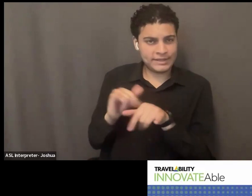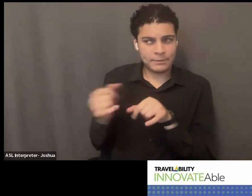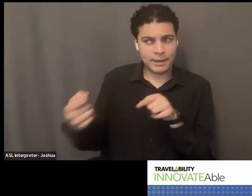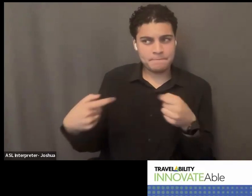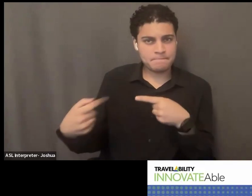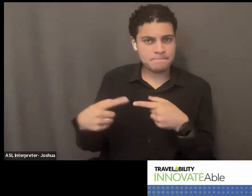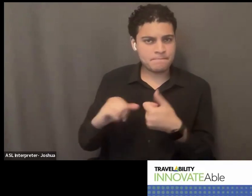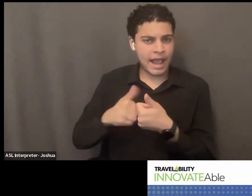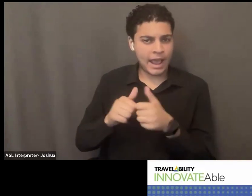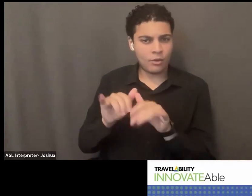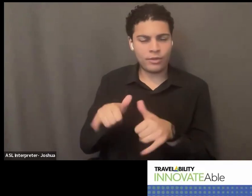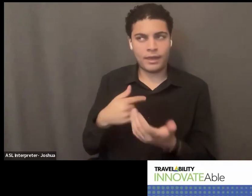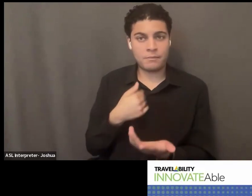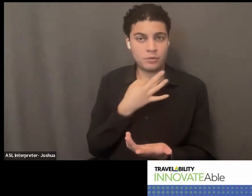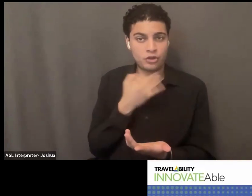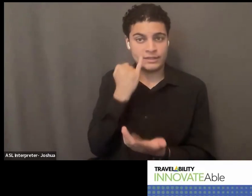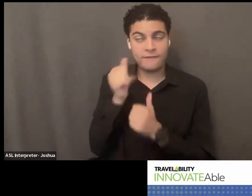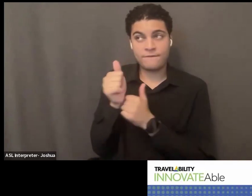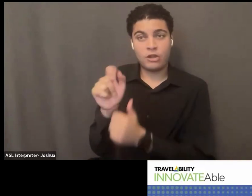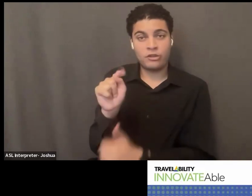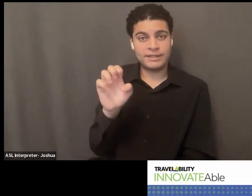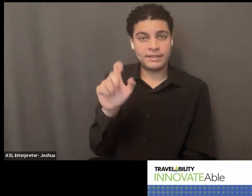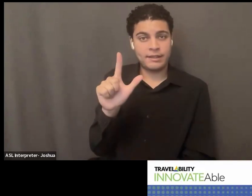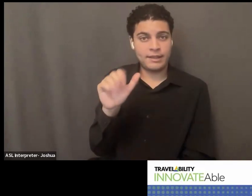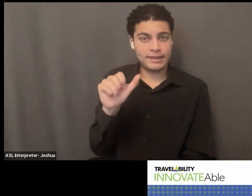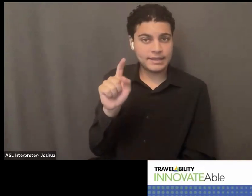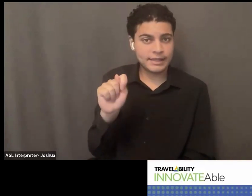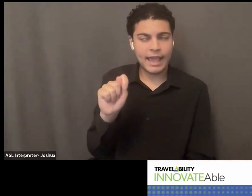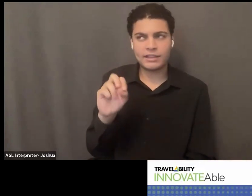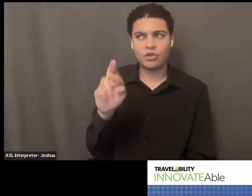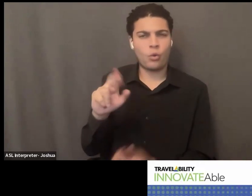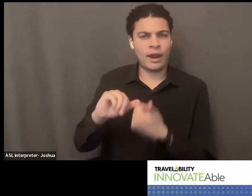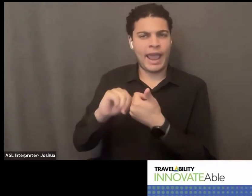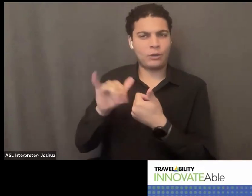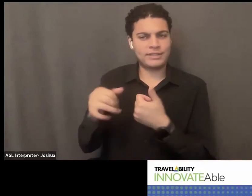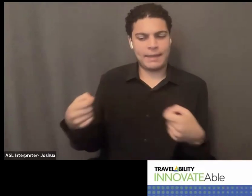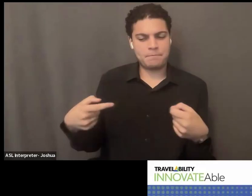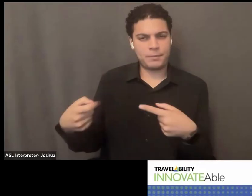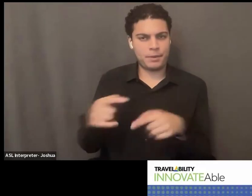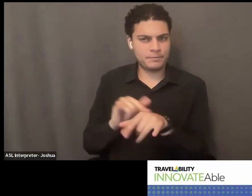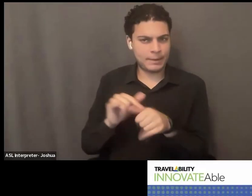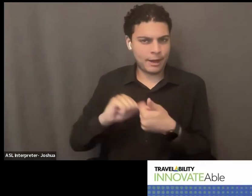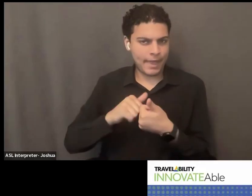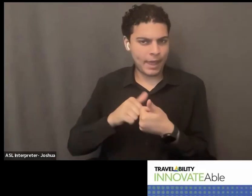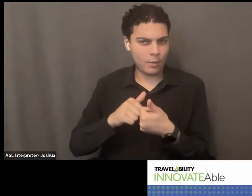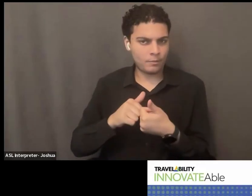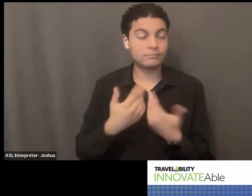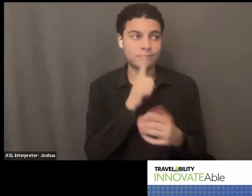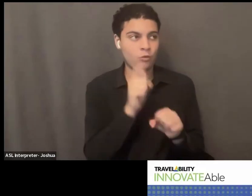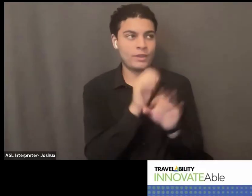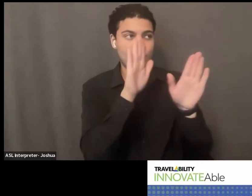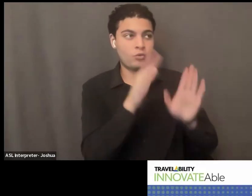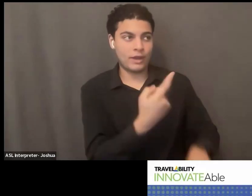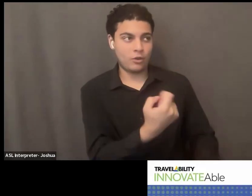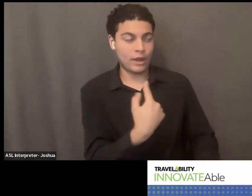And then how does that convert into real-time haptics for the user? Absolutely. Great question. So we've got two ways to do